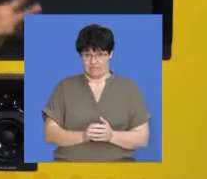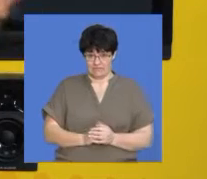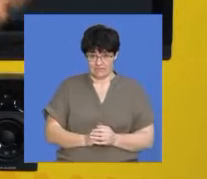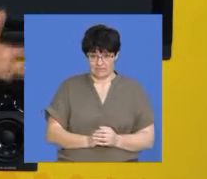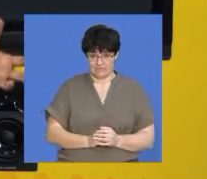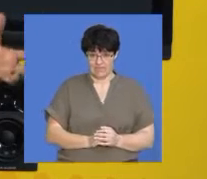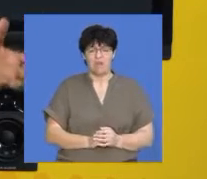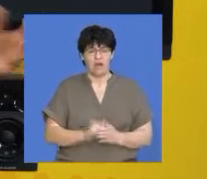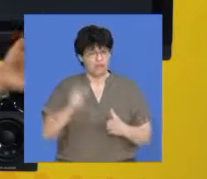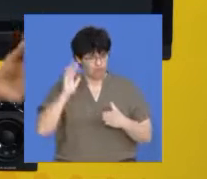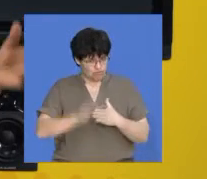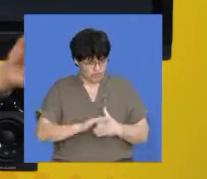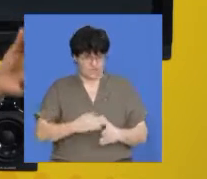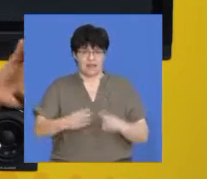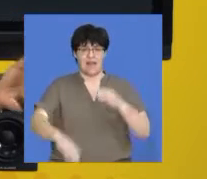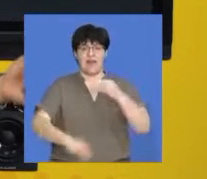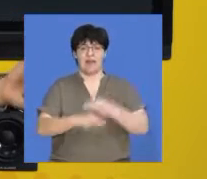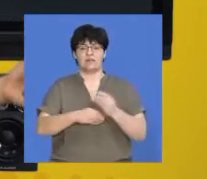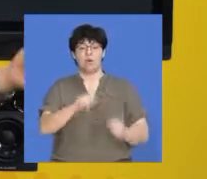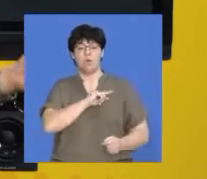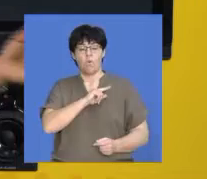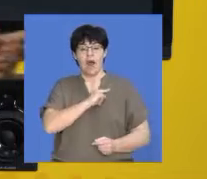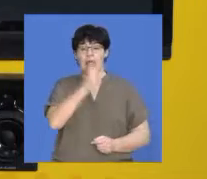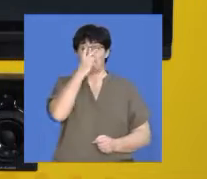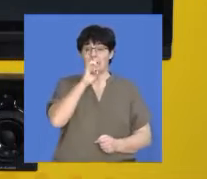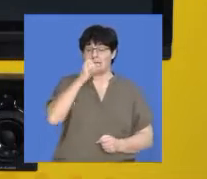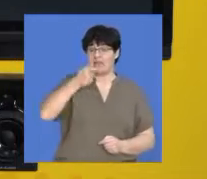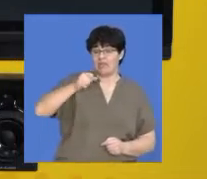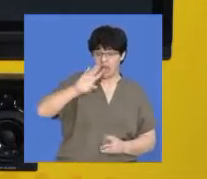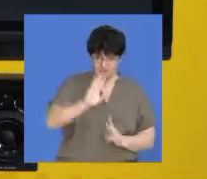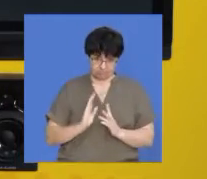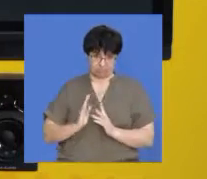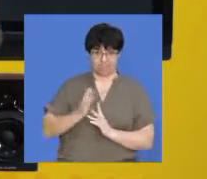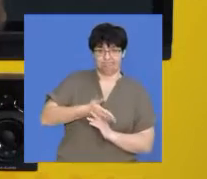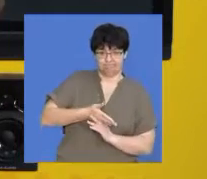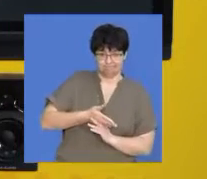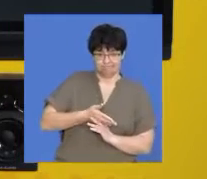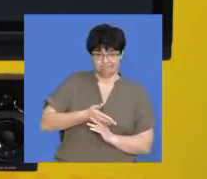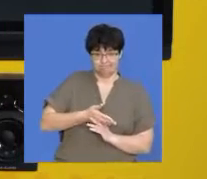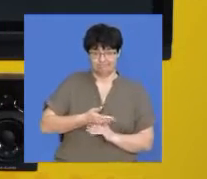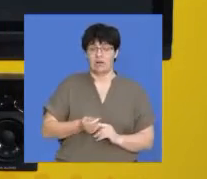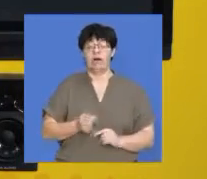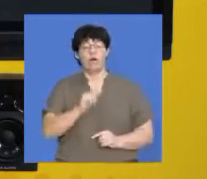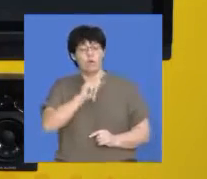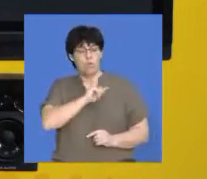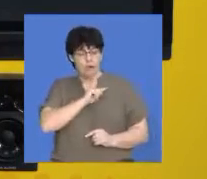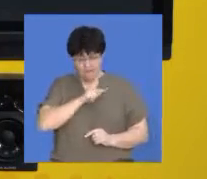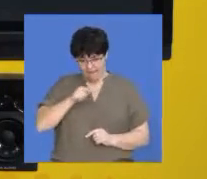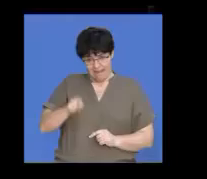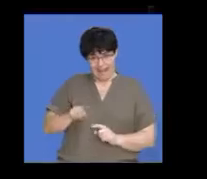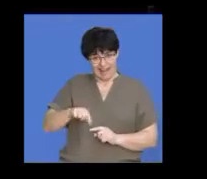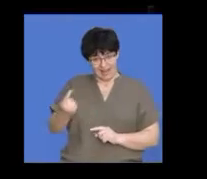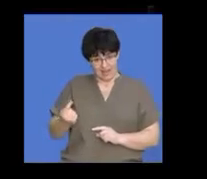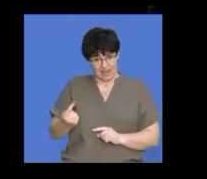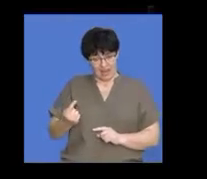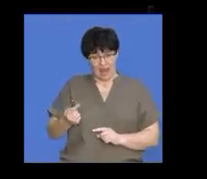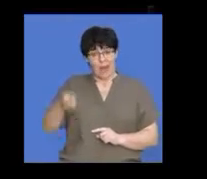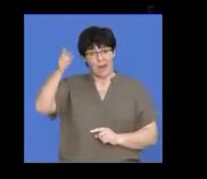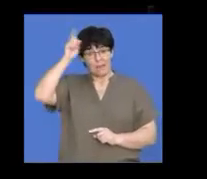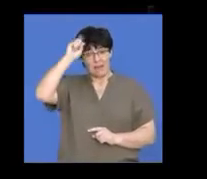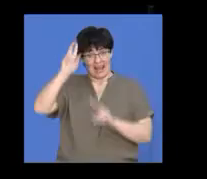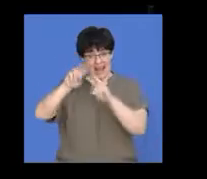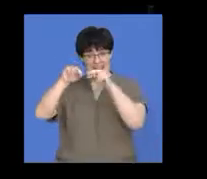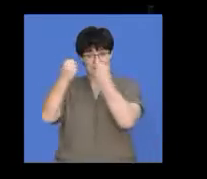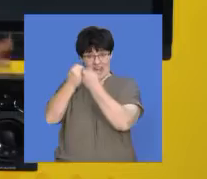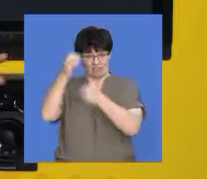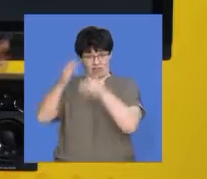another reason why the Black Panthers had to step in, because the other party, that is the Black Nationalist Party,